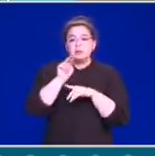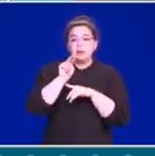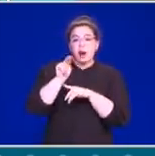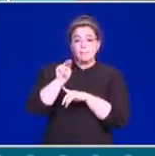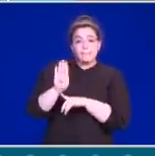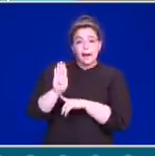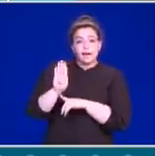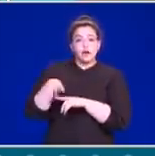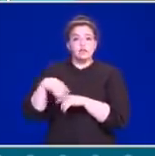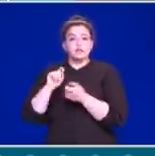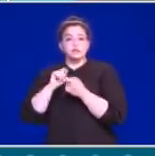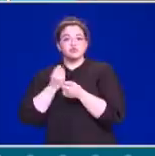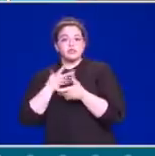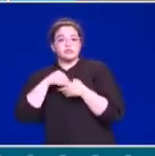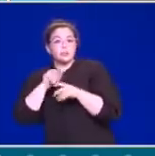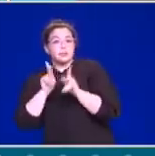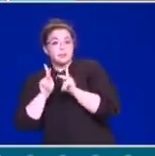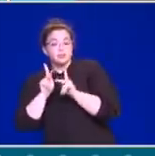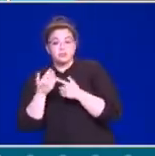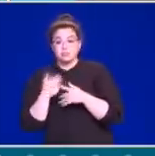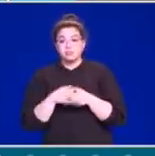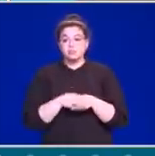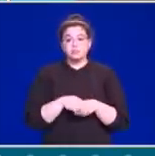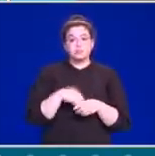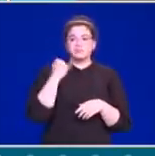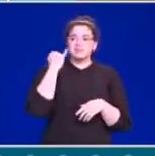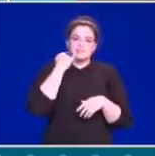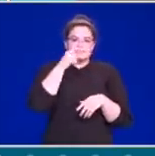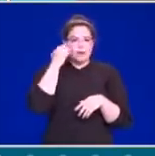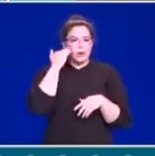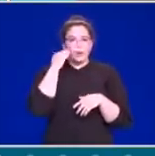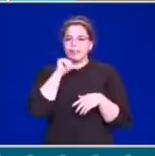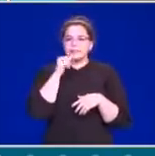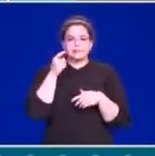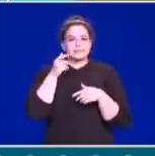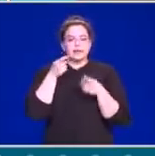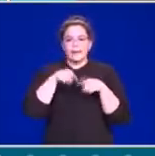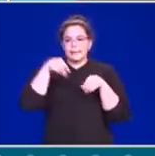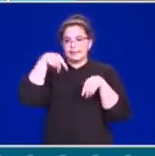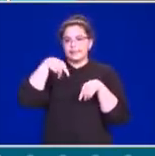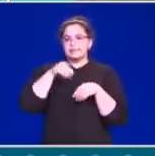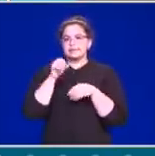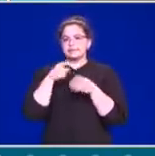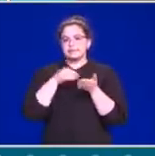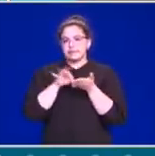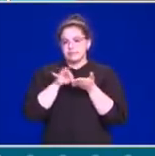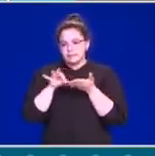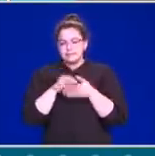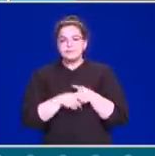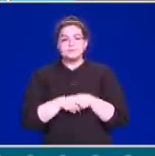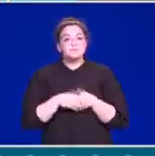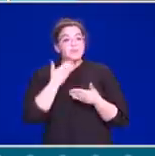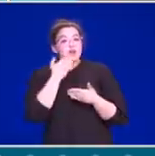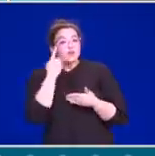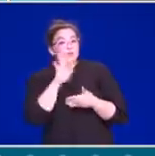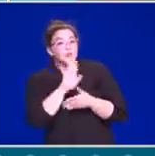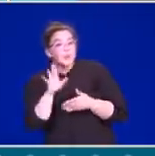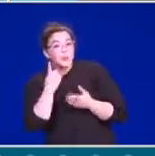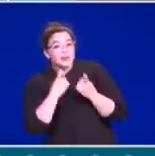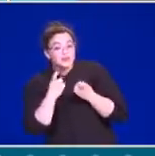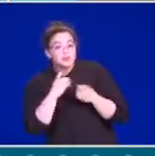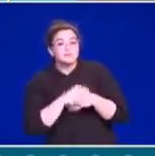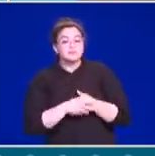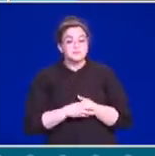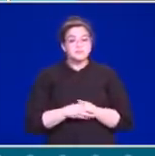and transgender people, as that did not occur in this census. Thanks for that line of question